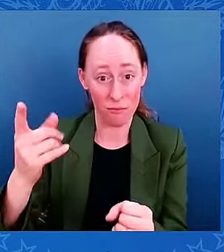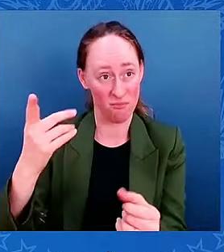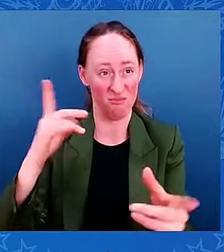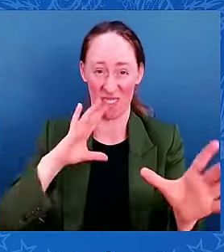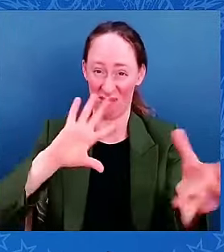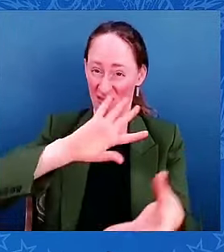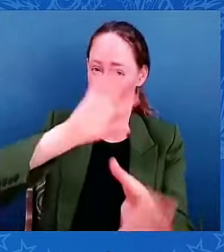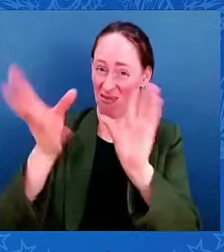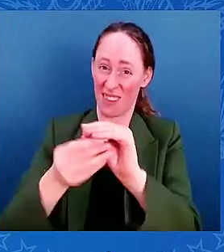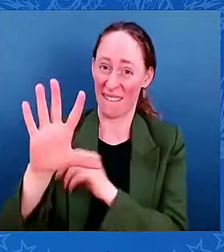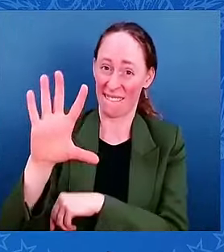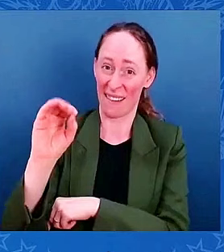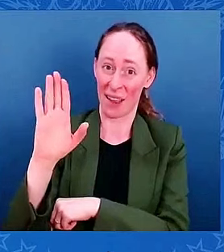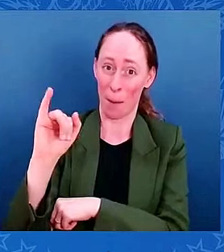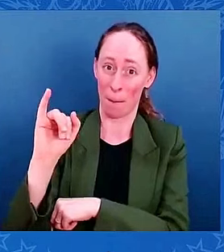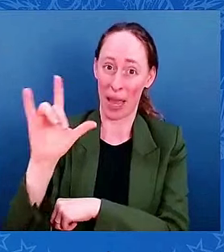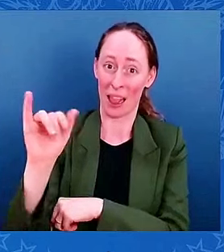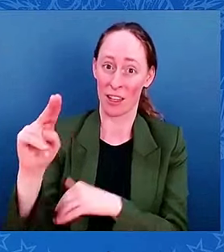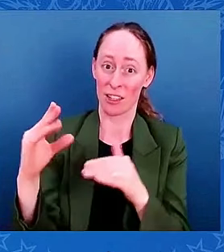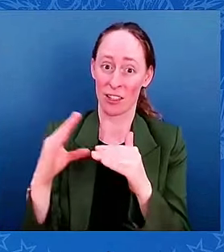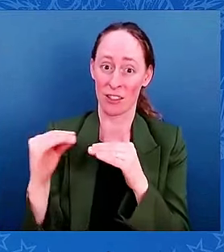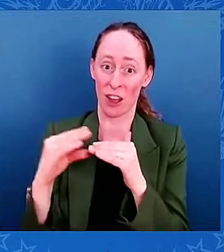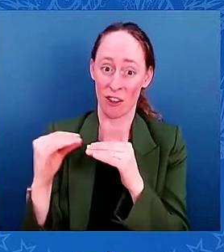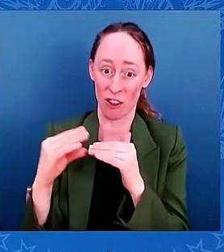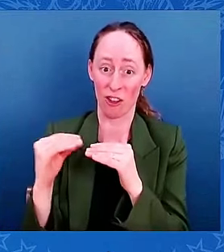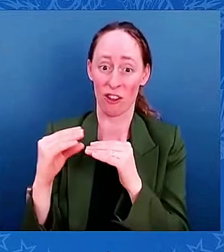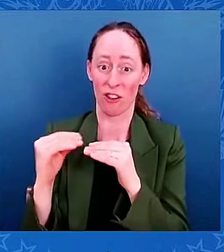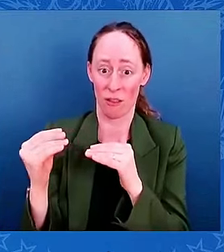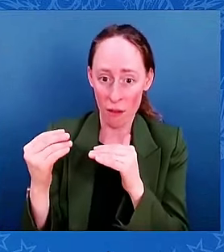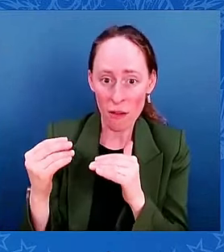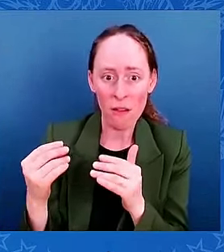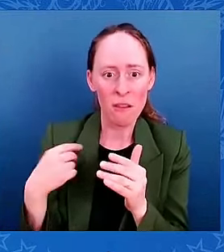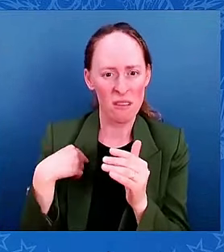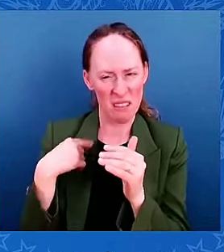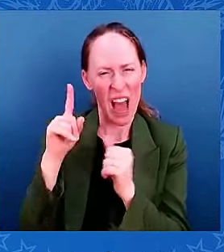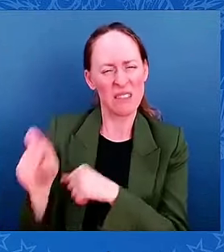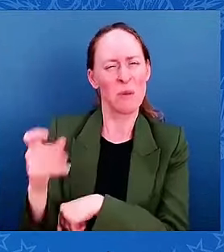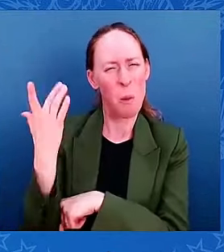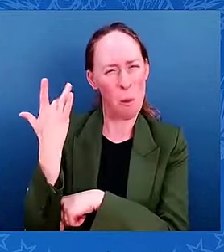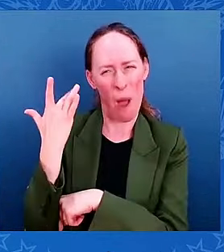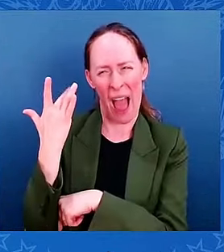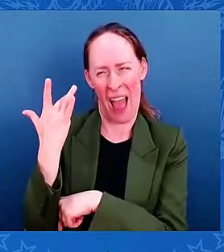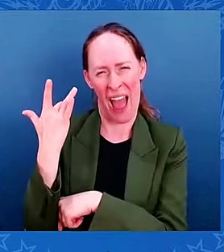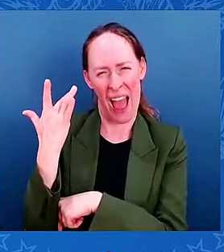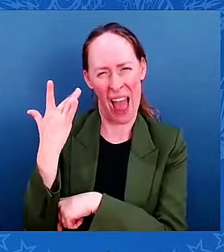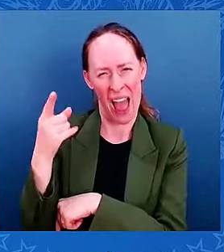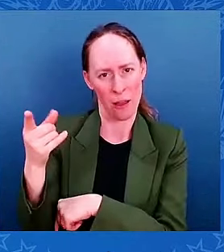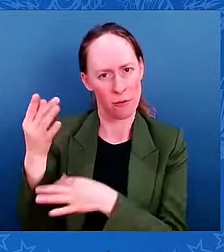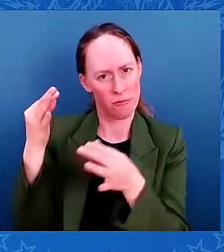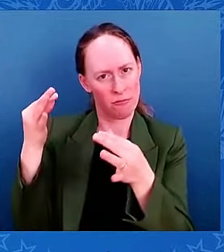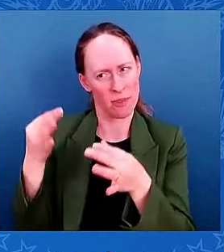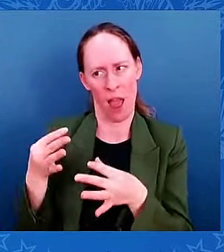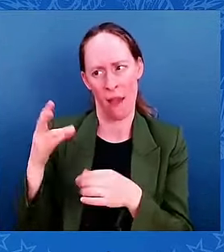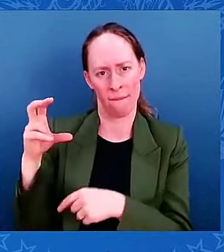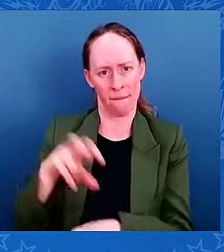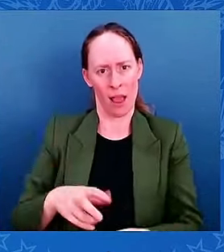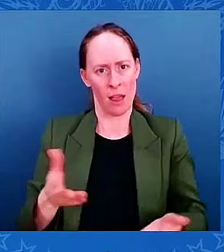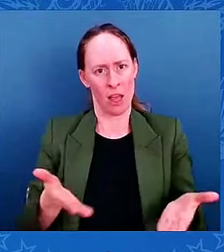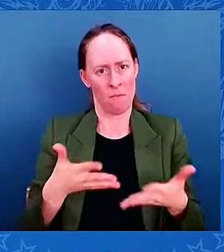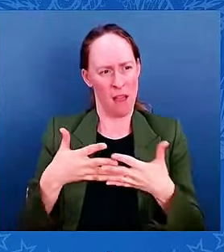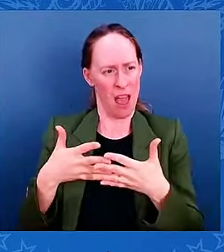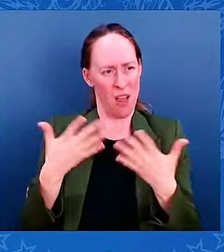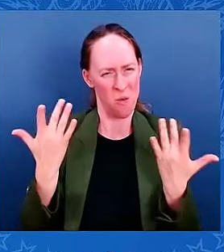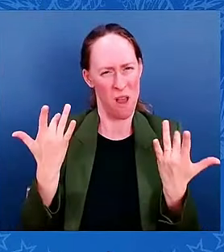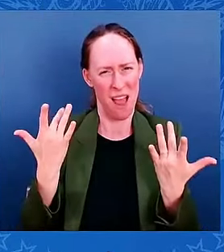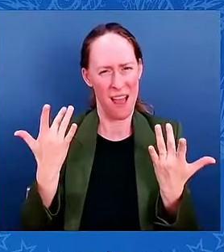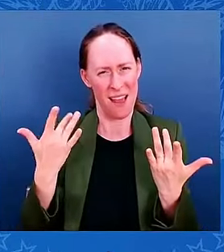you coming back to the United States? He said, simple reason. Not a joke. This is from the chairman of the board of Samsung. Because you have